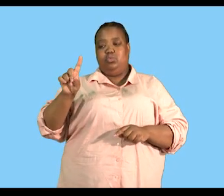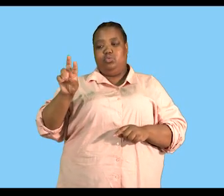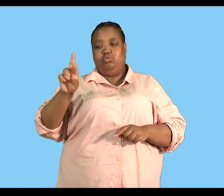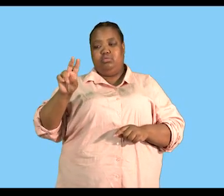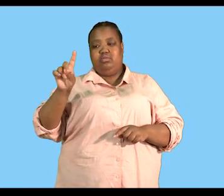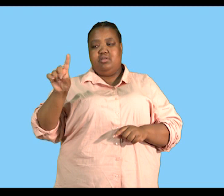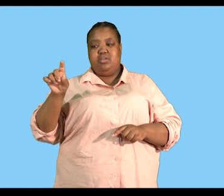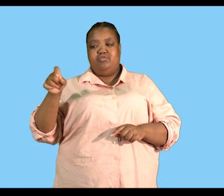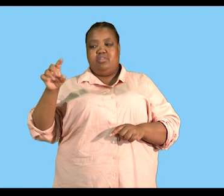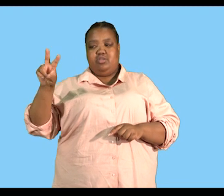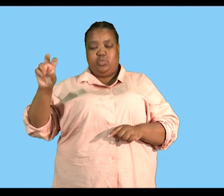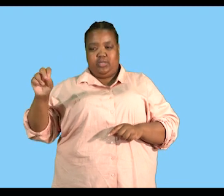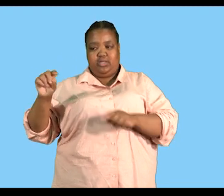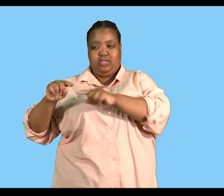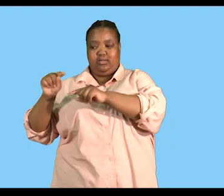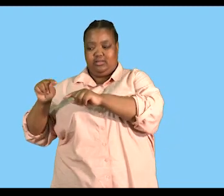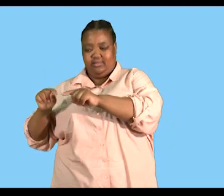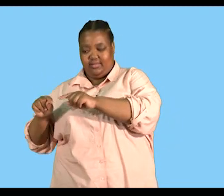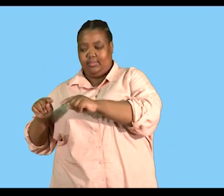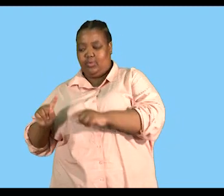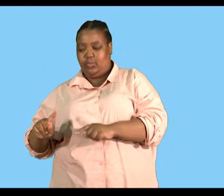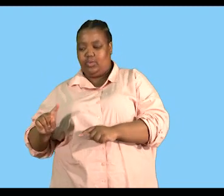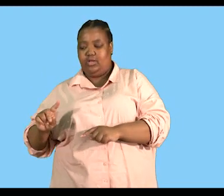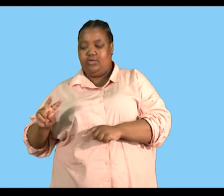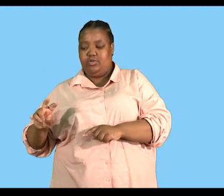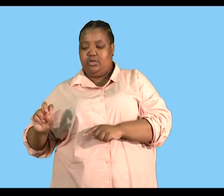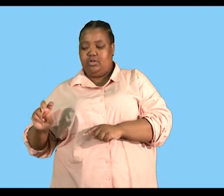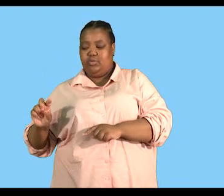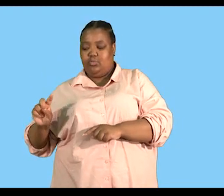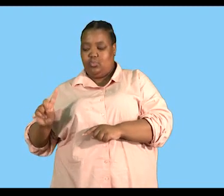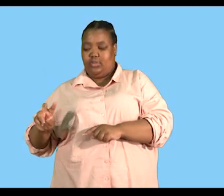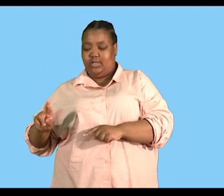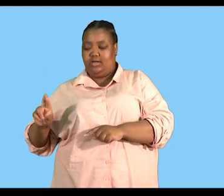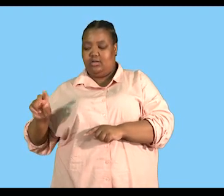What you do on the right must also be done on the left.